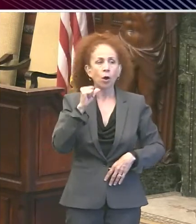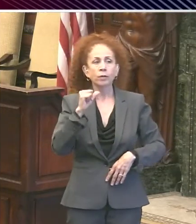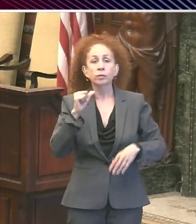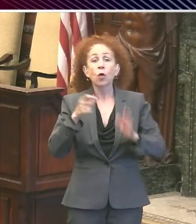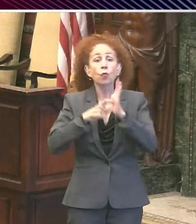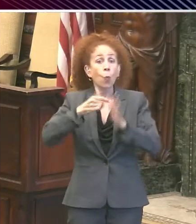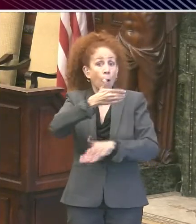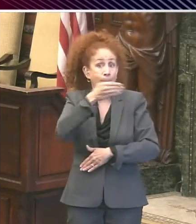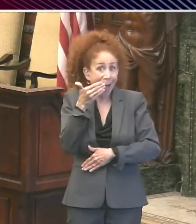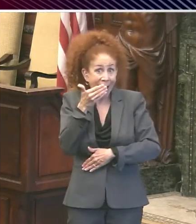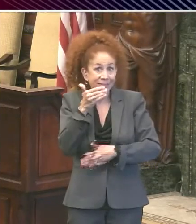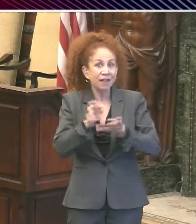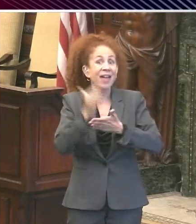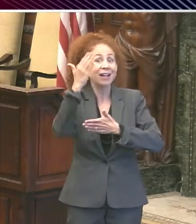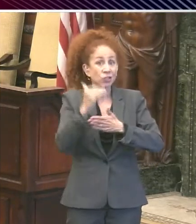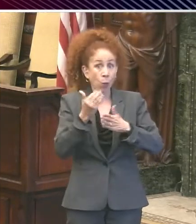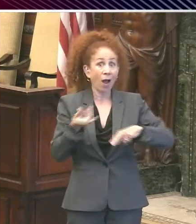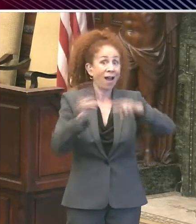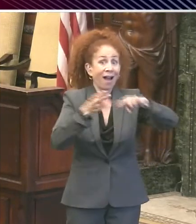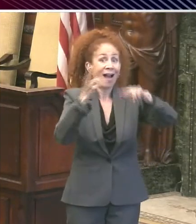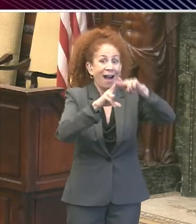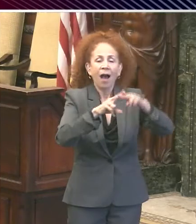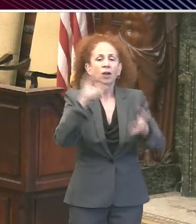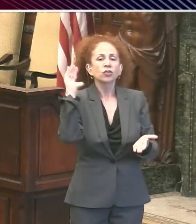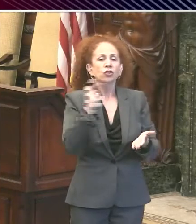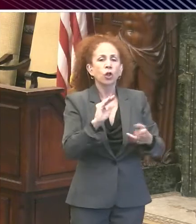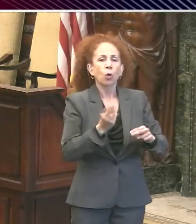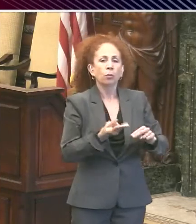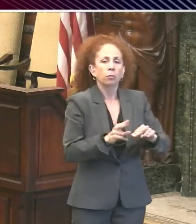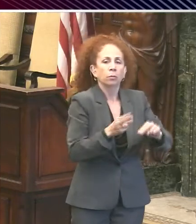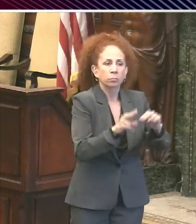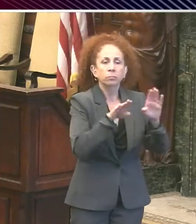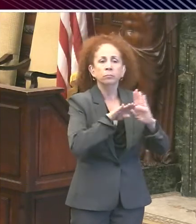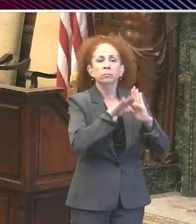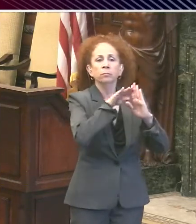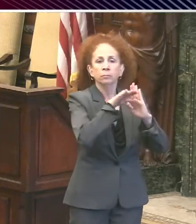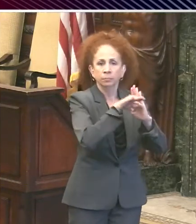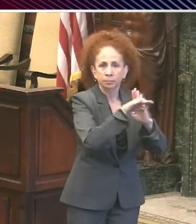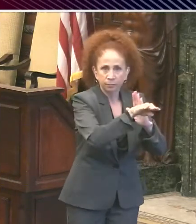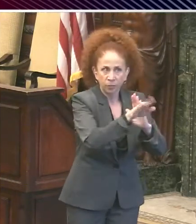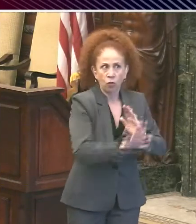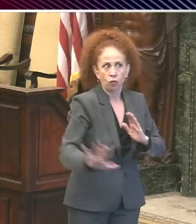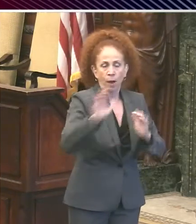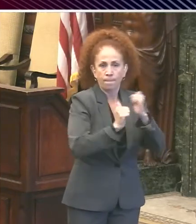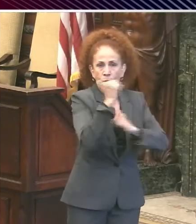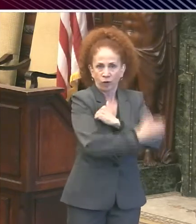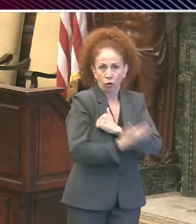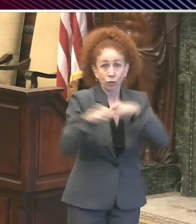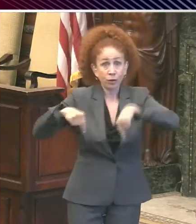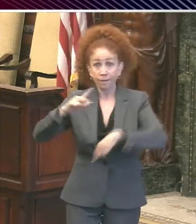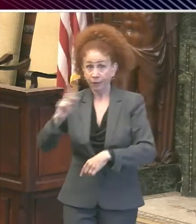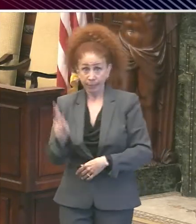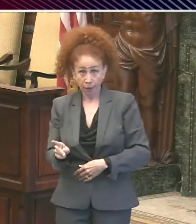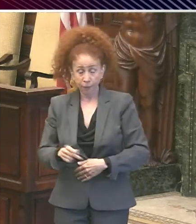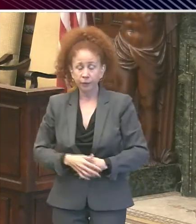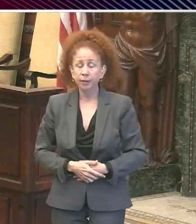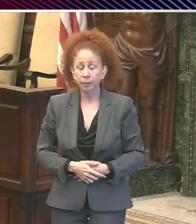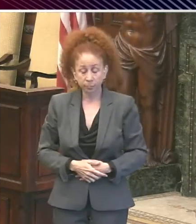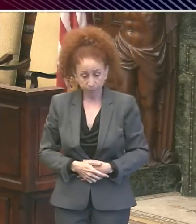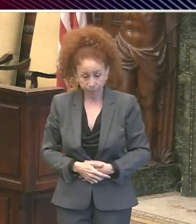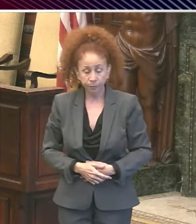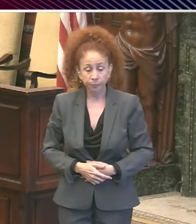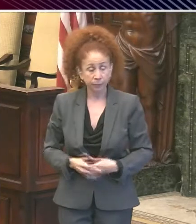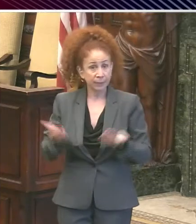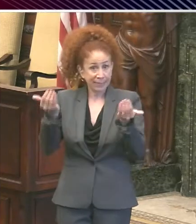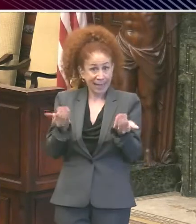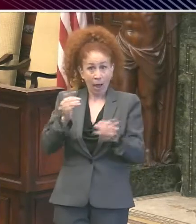masks is what's responsible for the slowing of the increase across the larger parts of the country. Back here in Philadelphia, we're